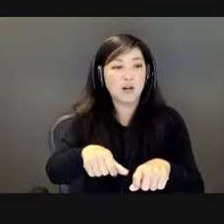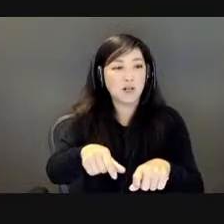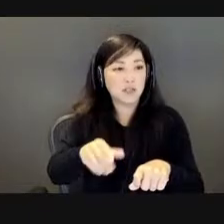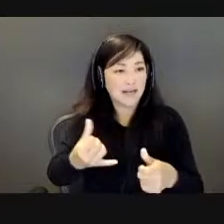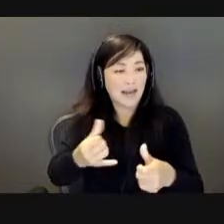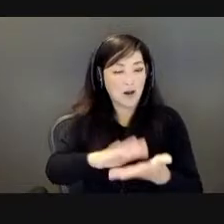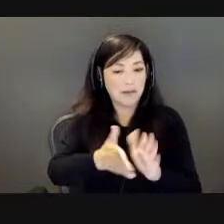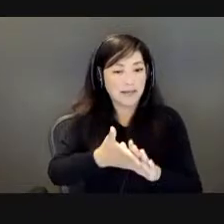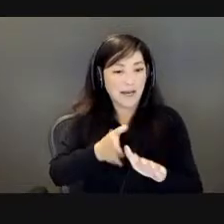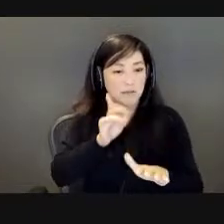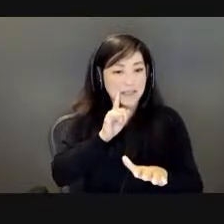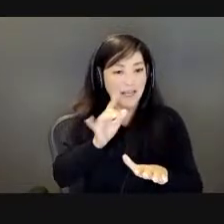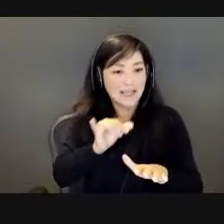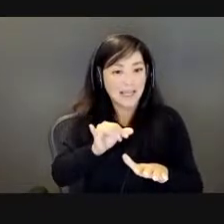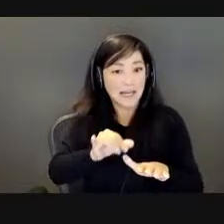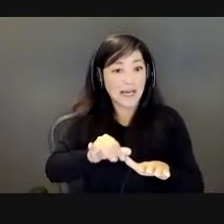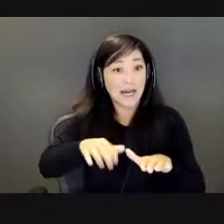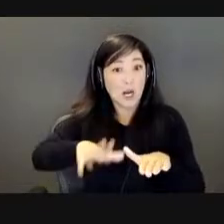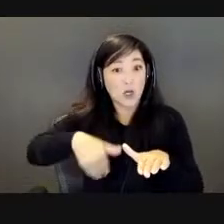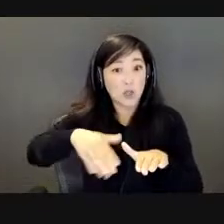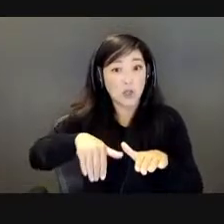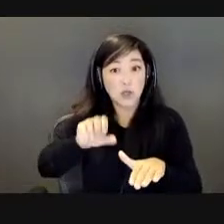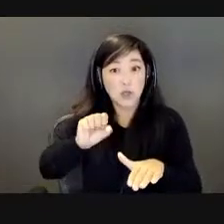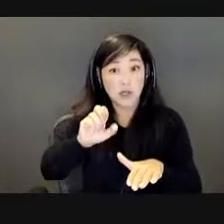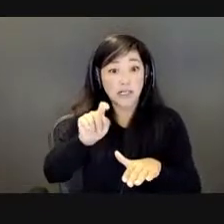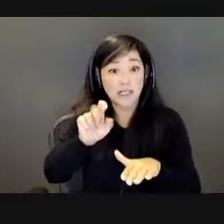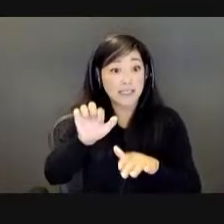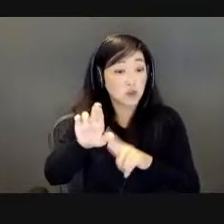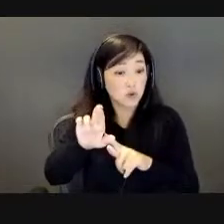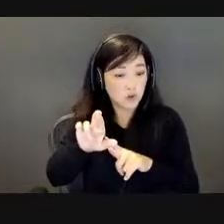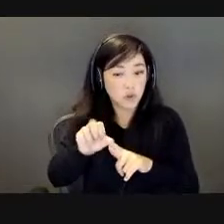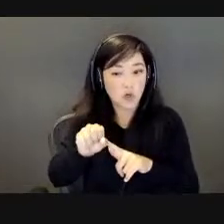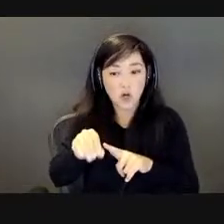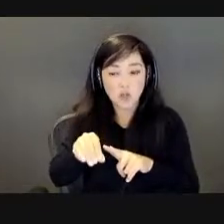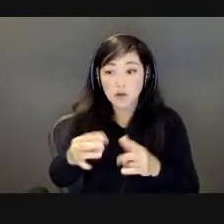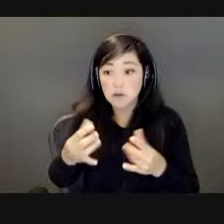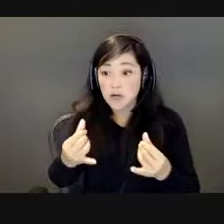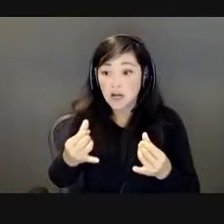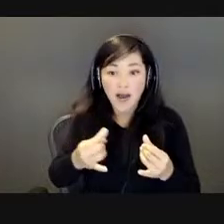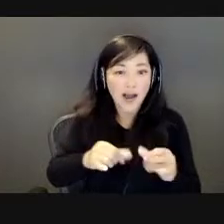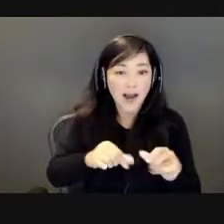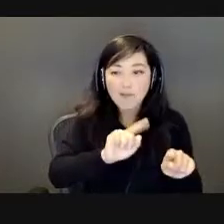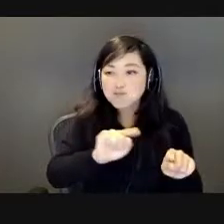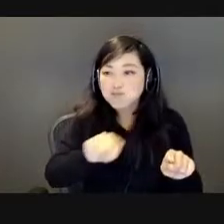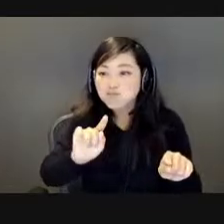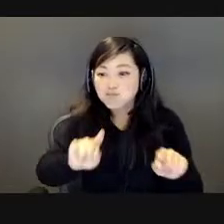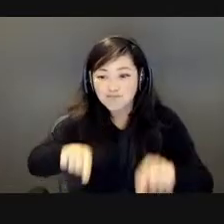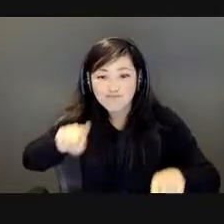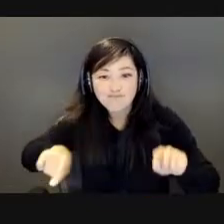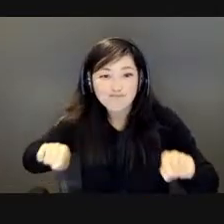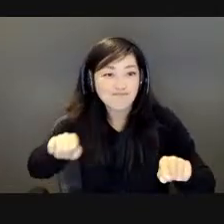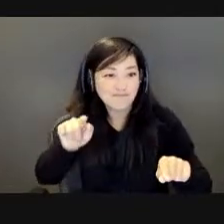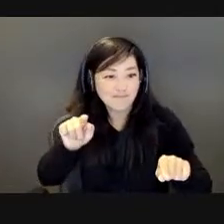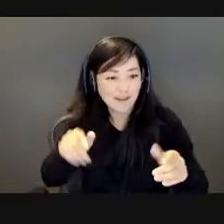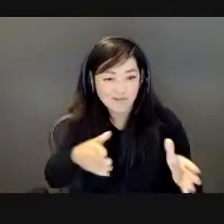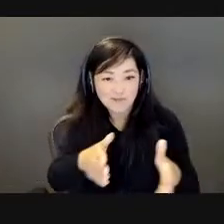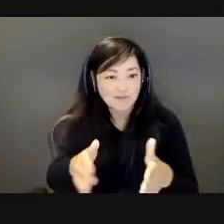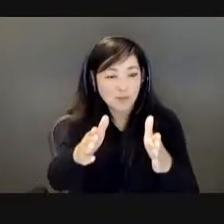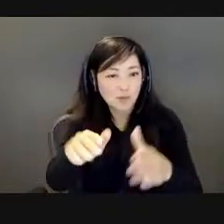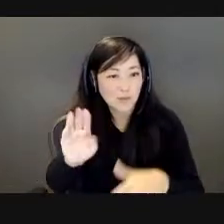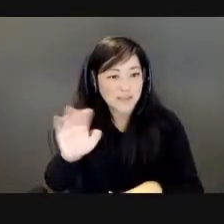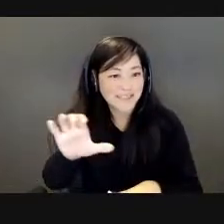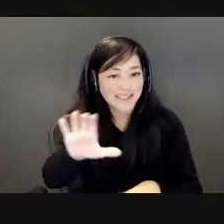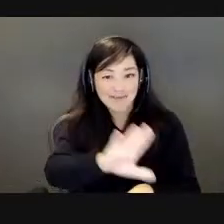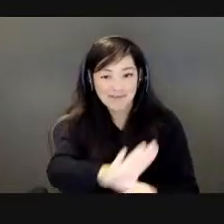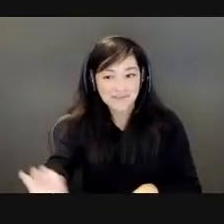so we said, all right, let's start checking out different trails. And so we've done that all over the Lower Mainland and BC and Whistler. And so that's one